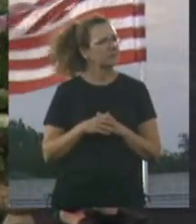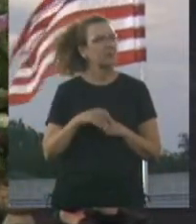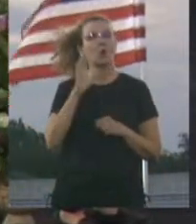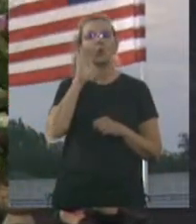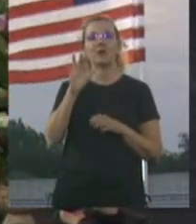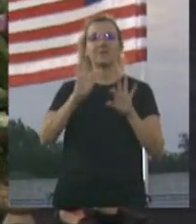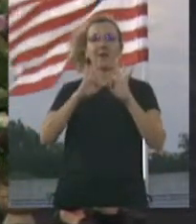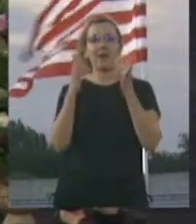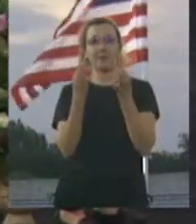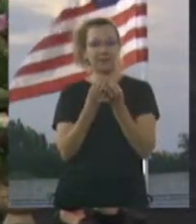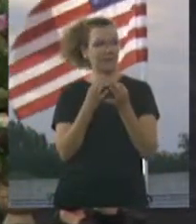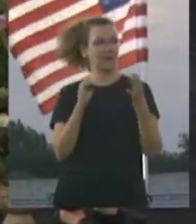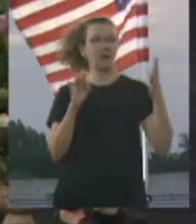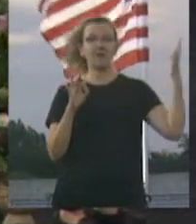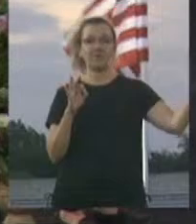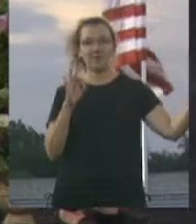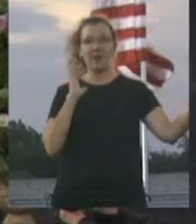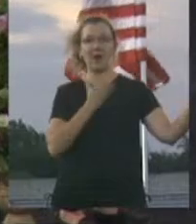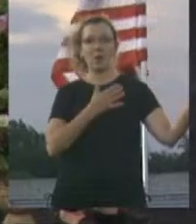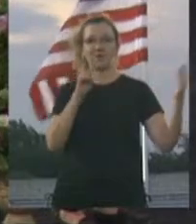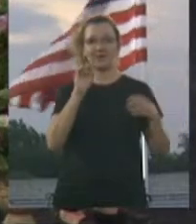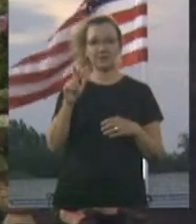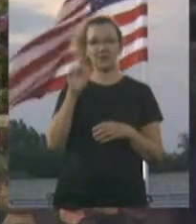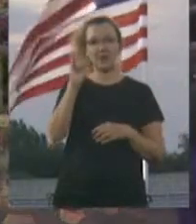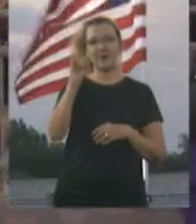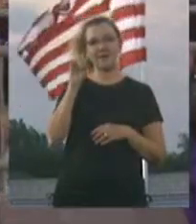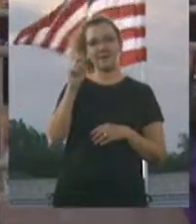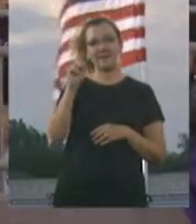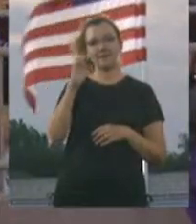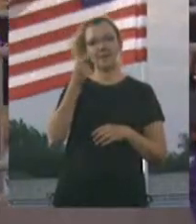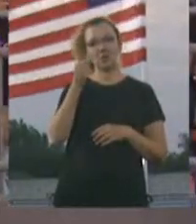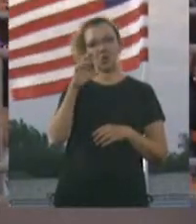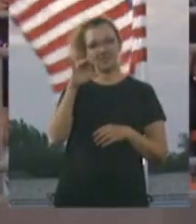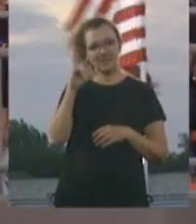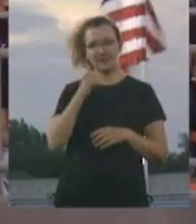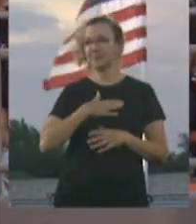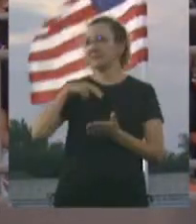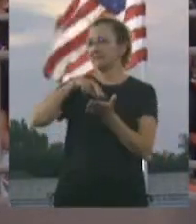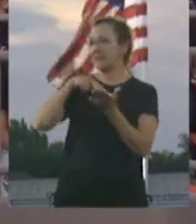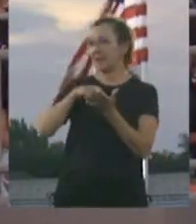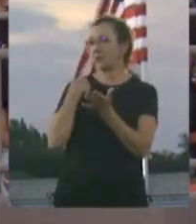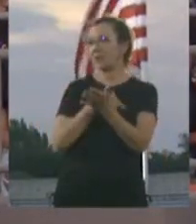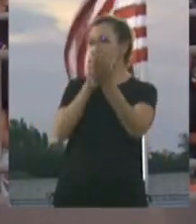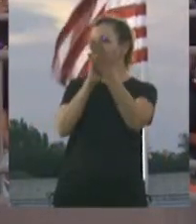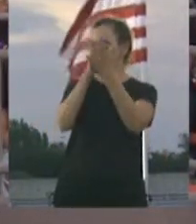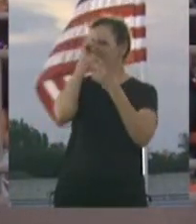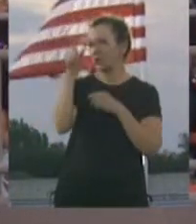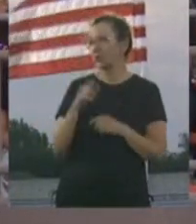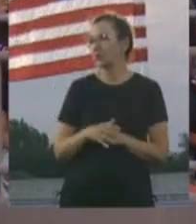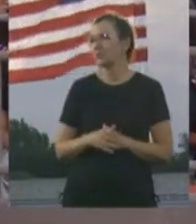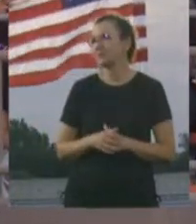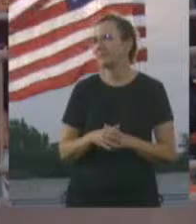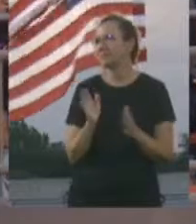Will the family of our valedictorian, Aiden Garcia, please stand and be recognized?